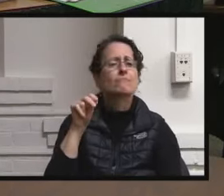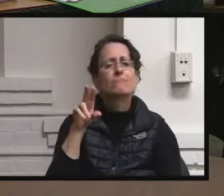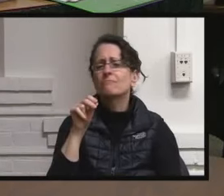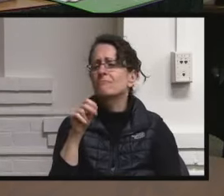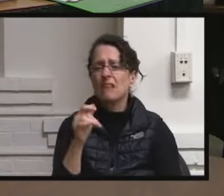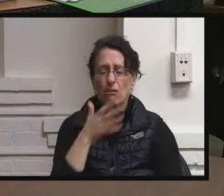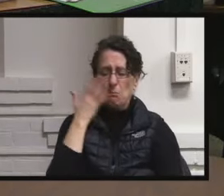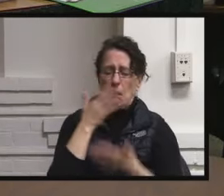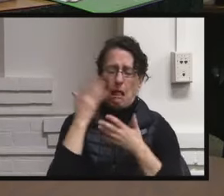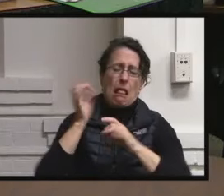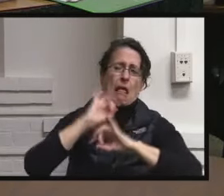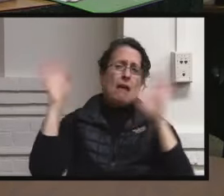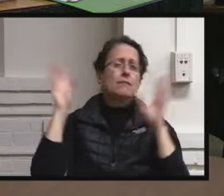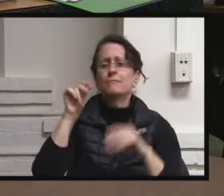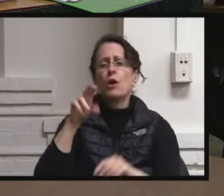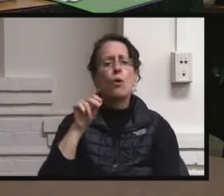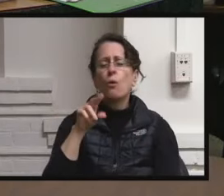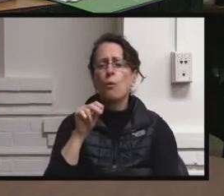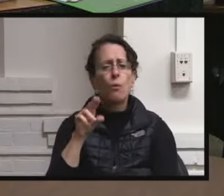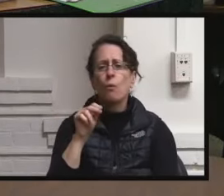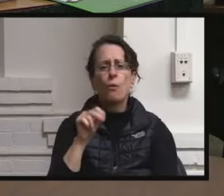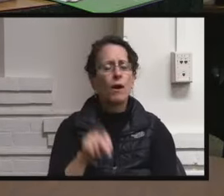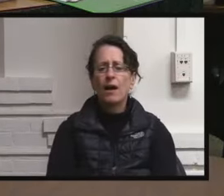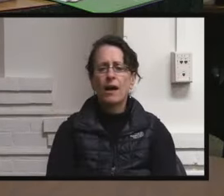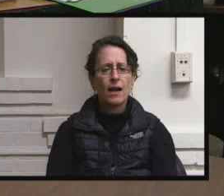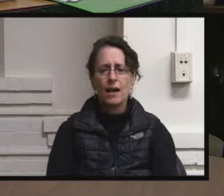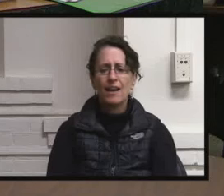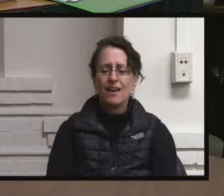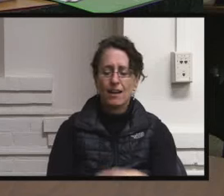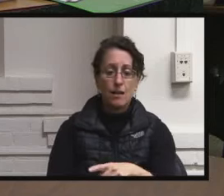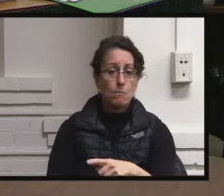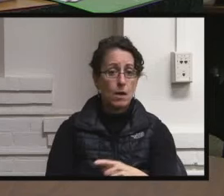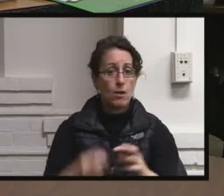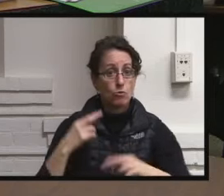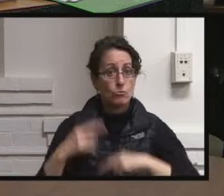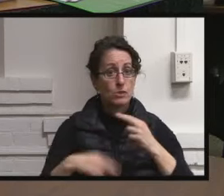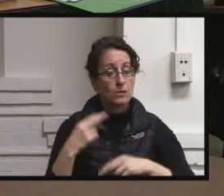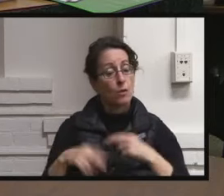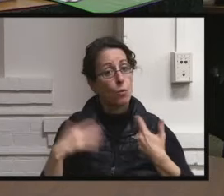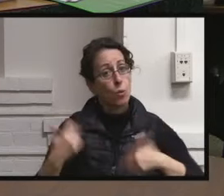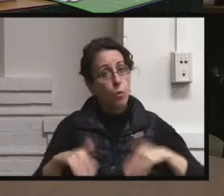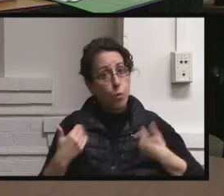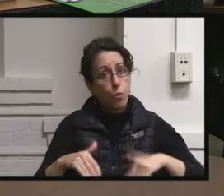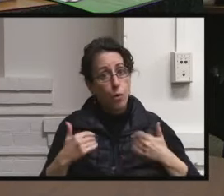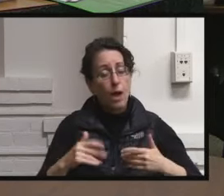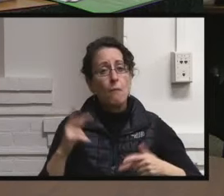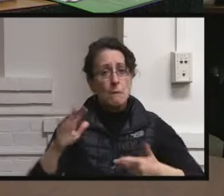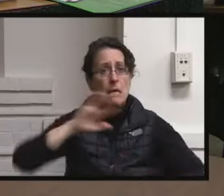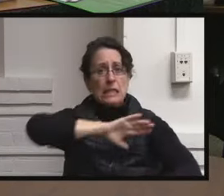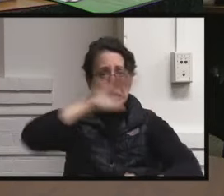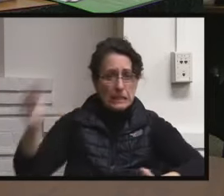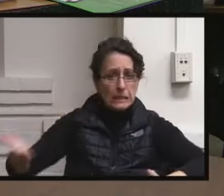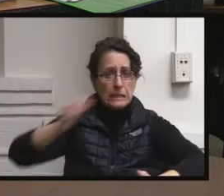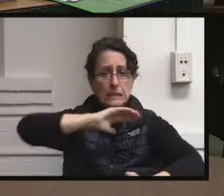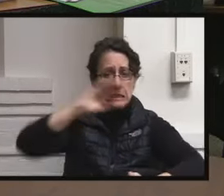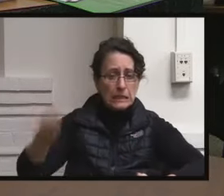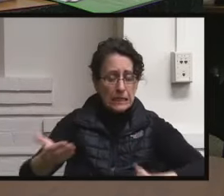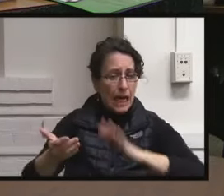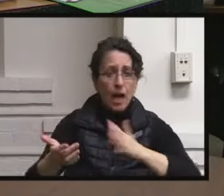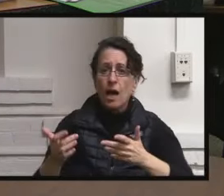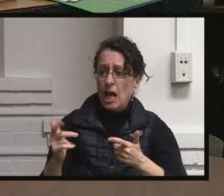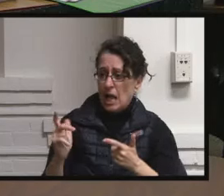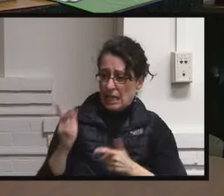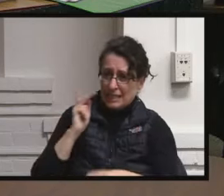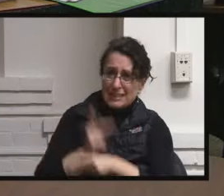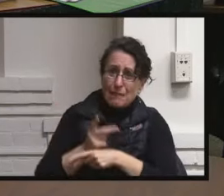create odors or other discomfort, but because the volume of recycling is up in the community and it would be more difficult for people to